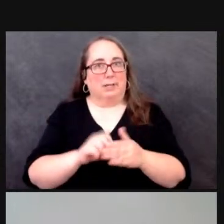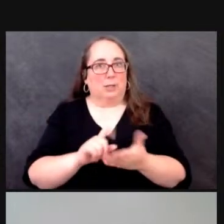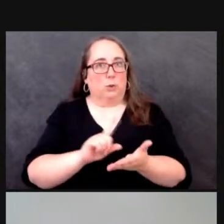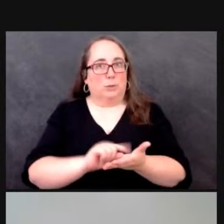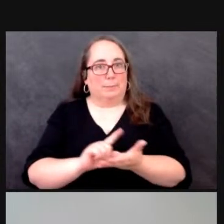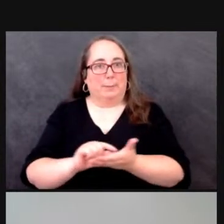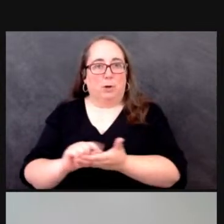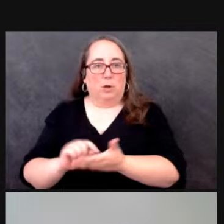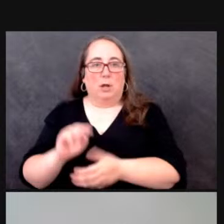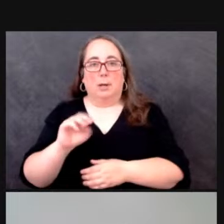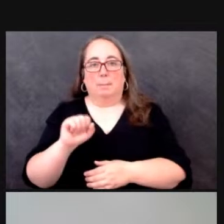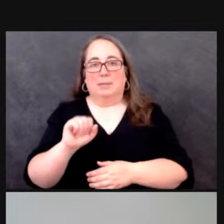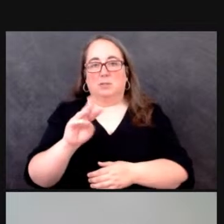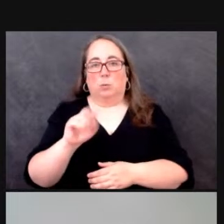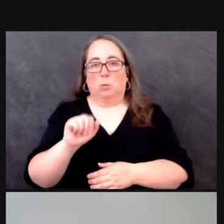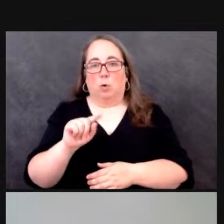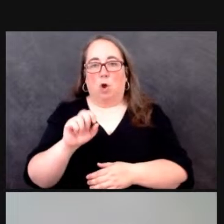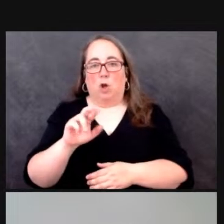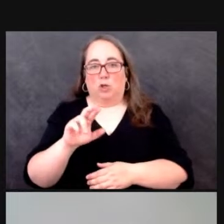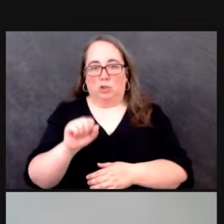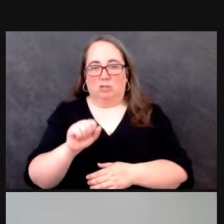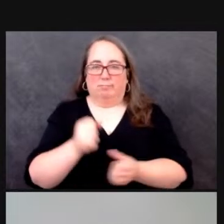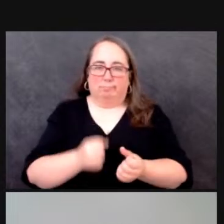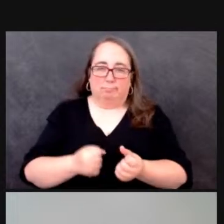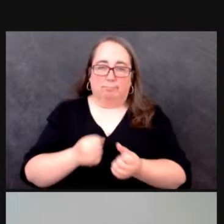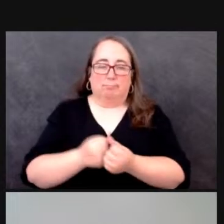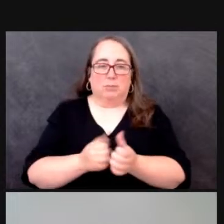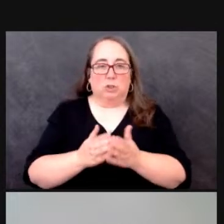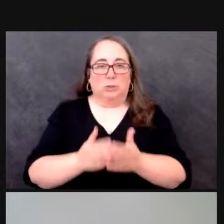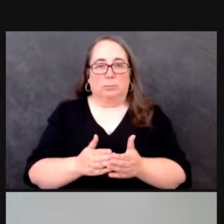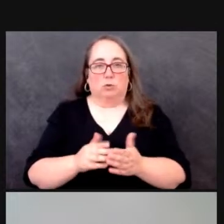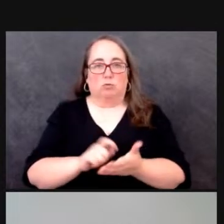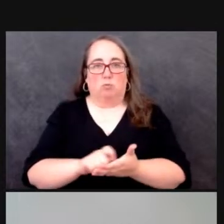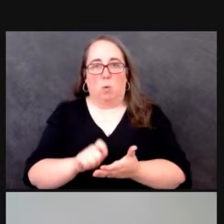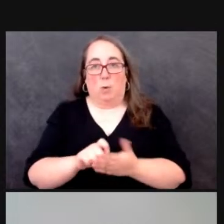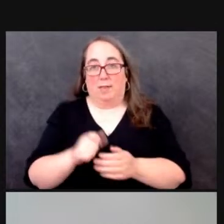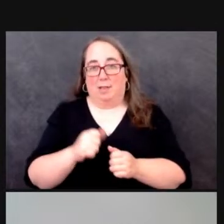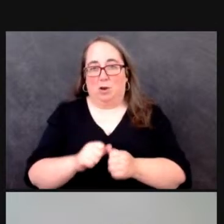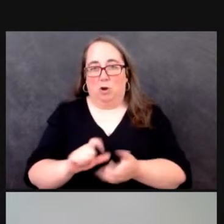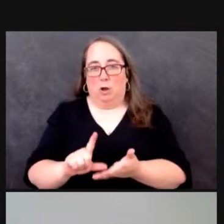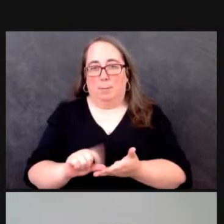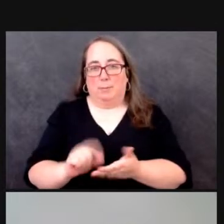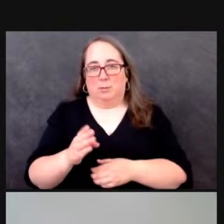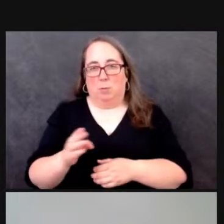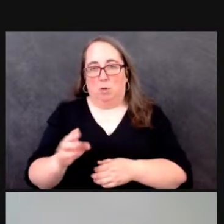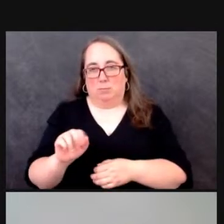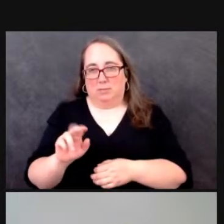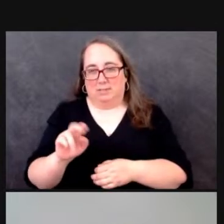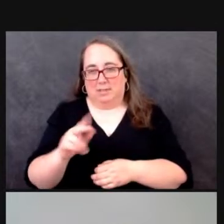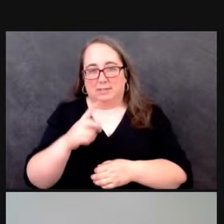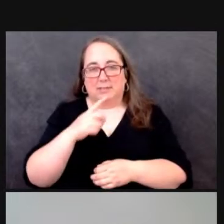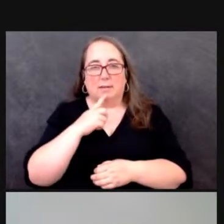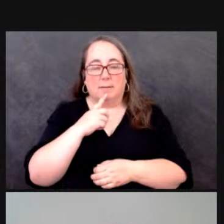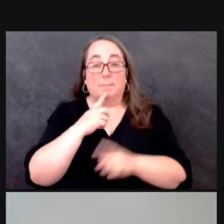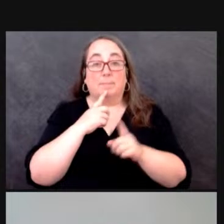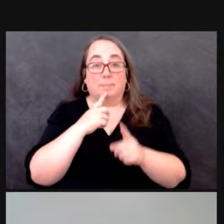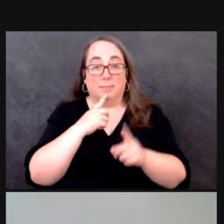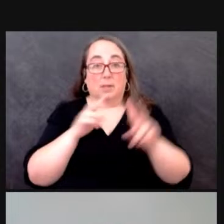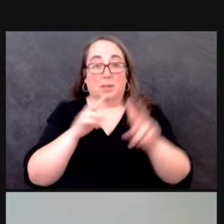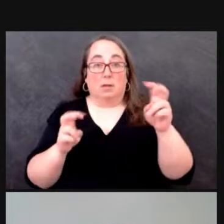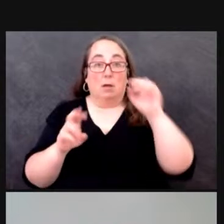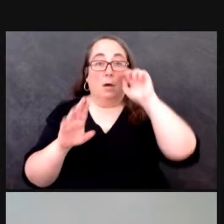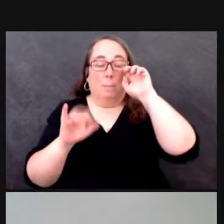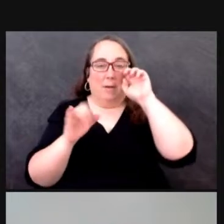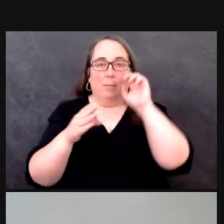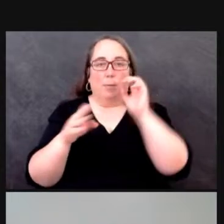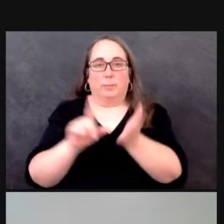Miss Waters, who was the ship's sponsor, wrote in a letter published to the Baltimore Sun, stating, "By the Baltimore papers, I am